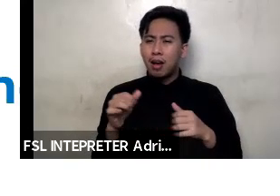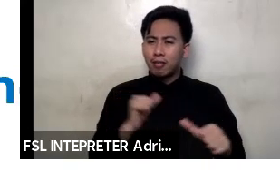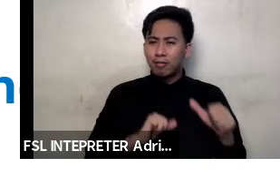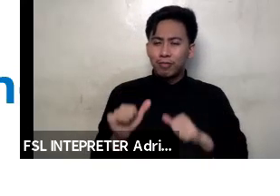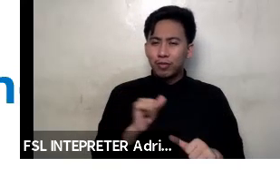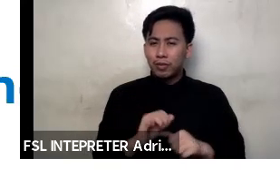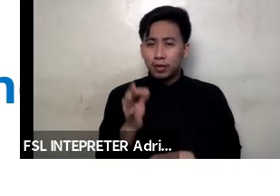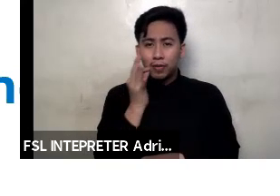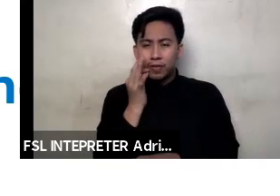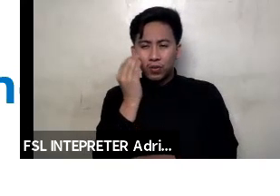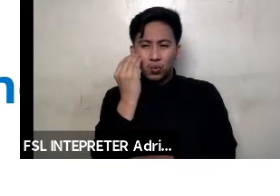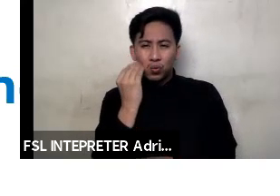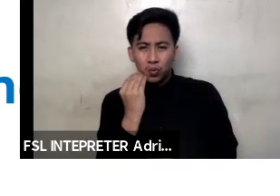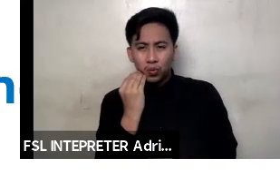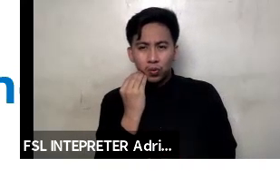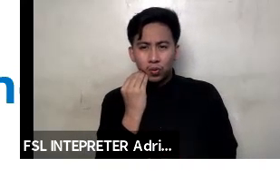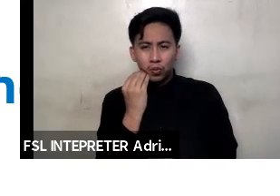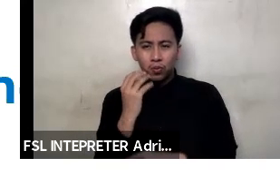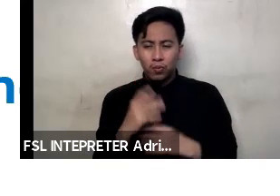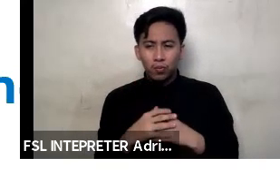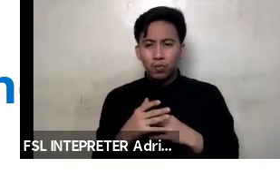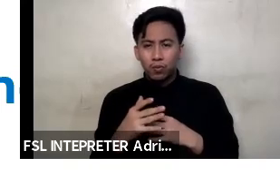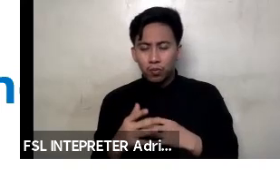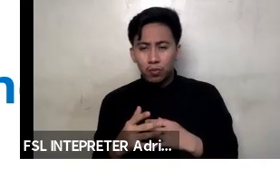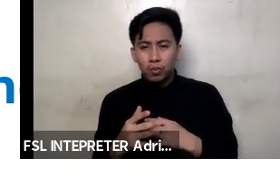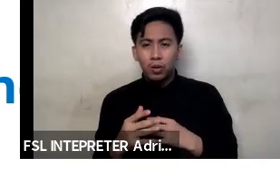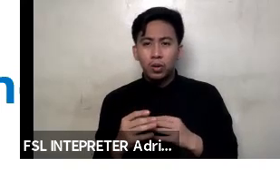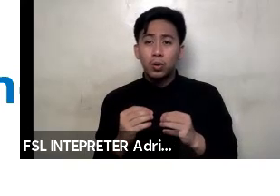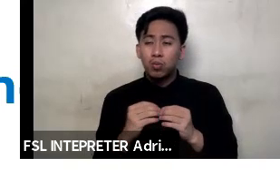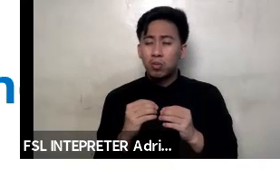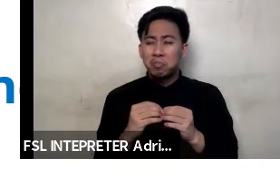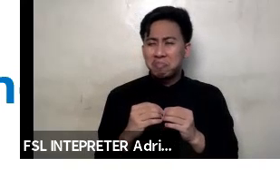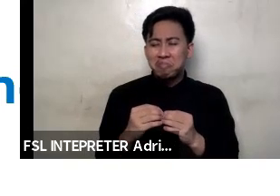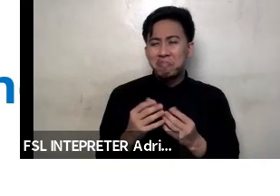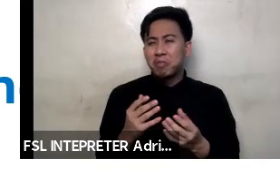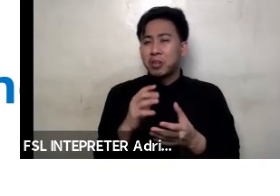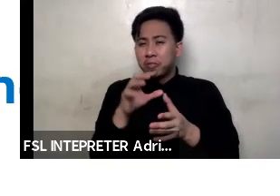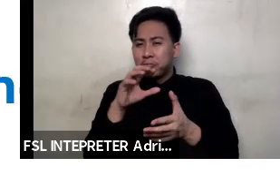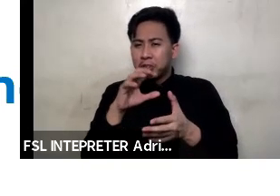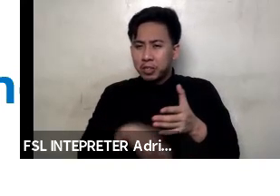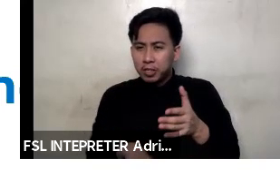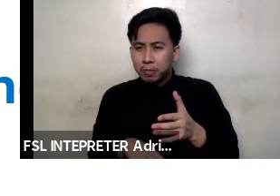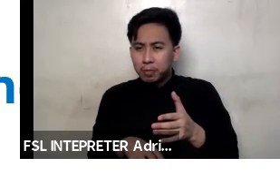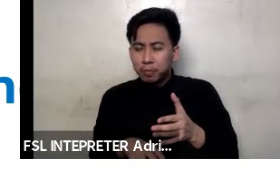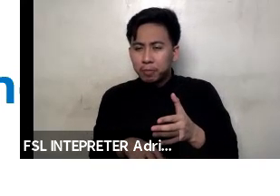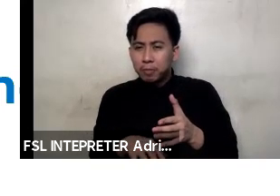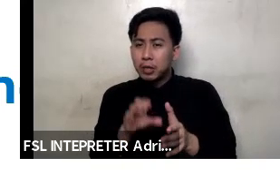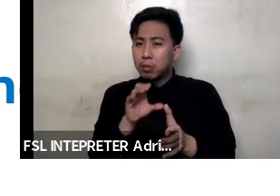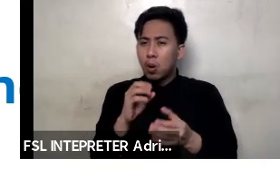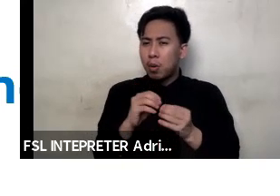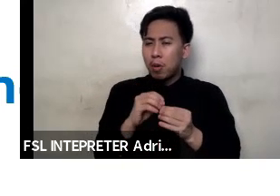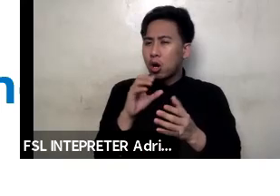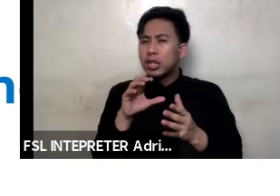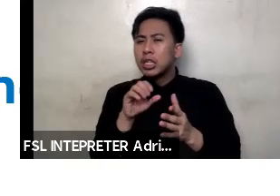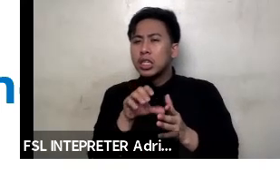chain, leading to unaffordability of healthy diets. Now, at this time around, I'm going to turn it over to Dr. Barba to